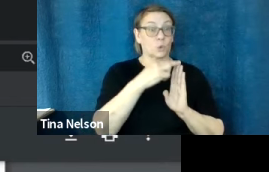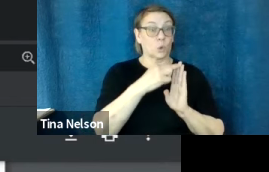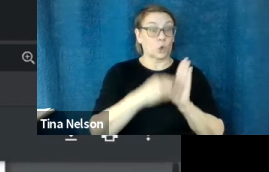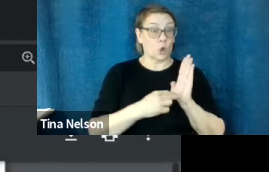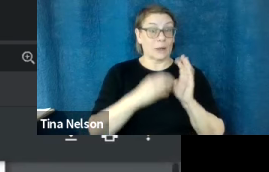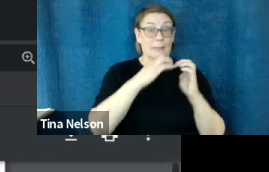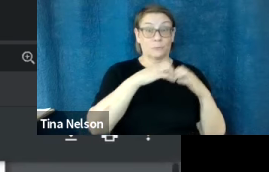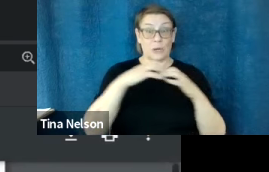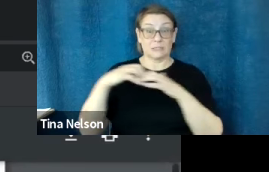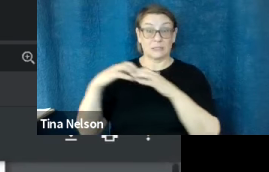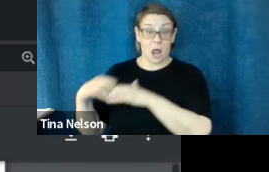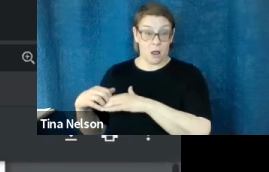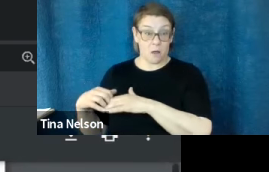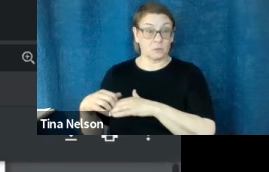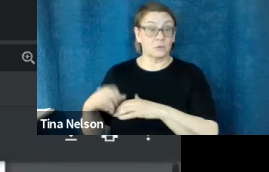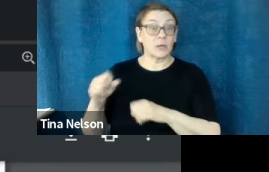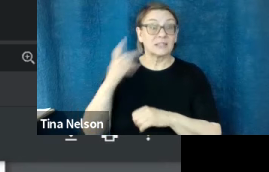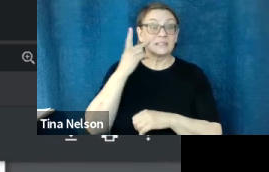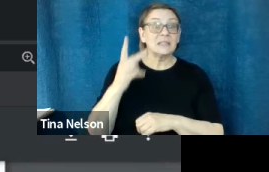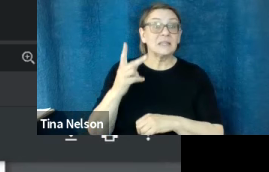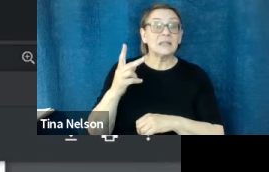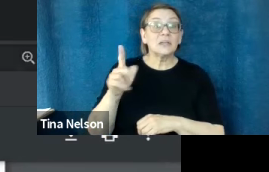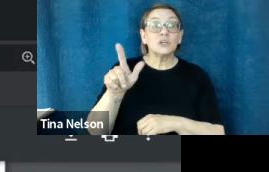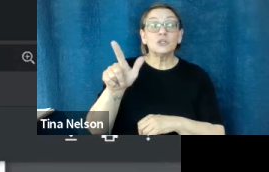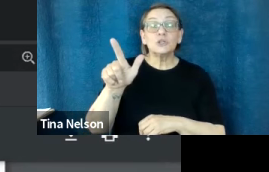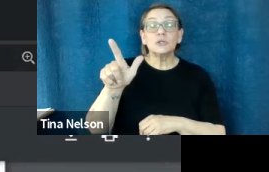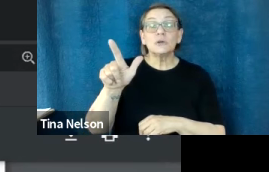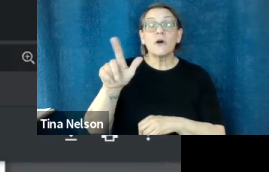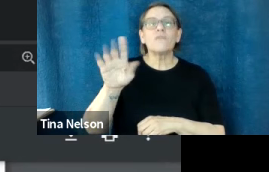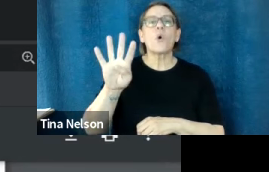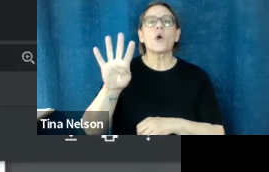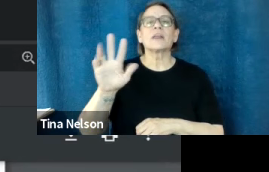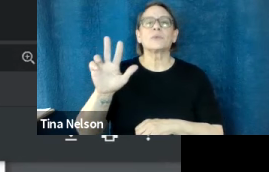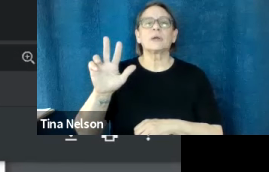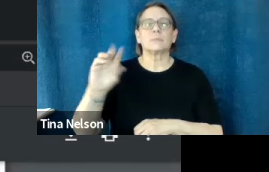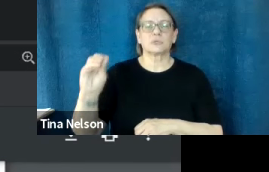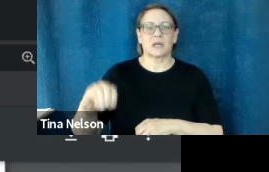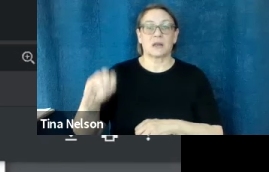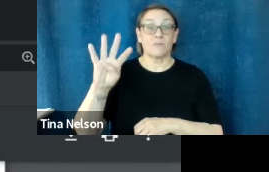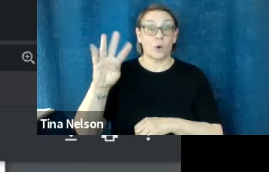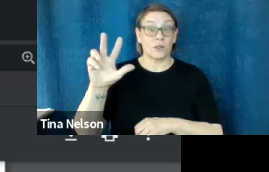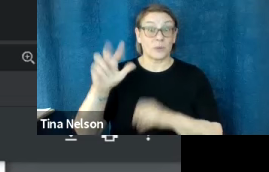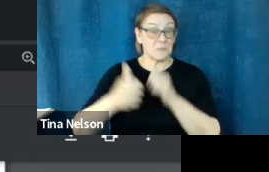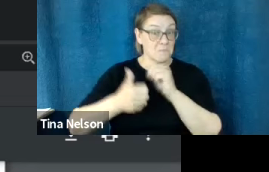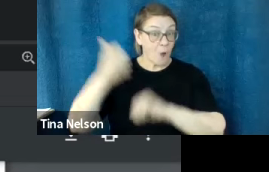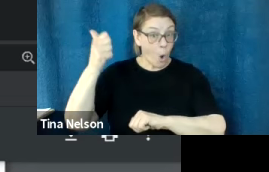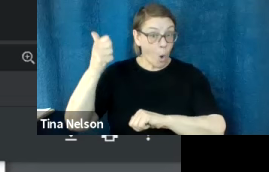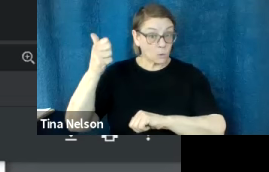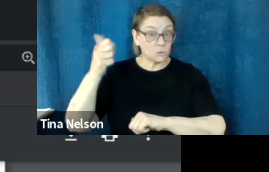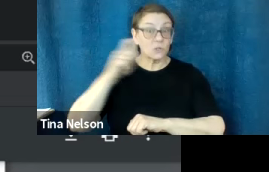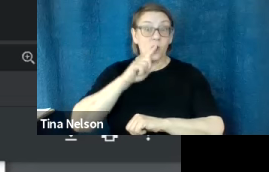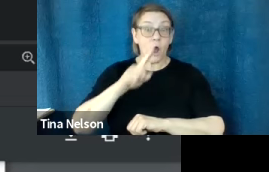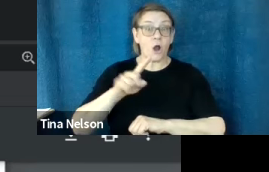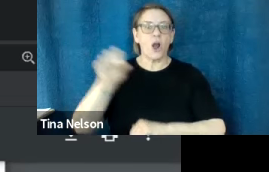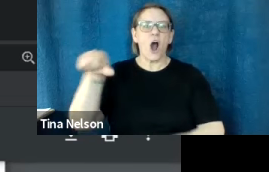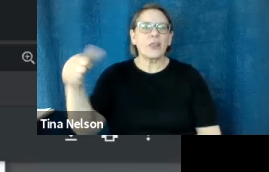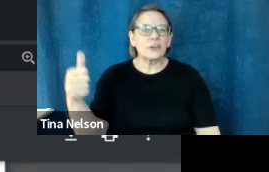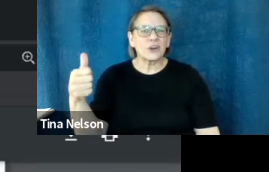breakdown in which 21, 43%, the majority, ironically enough, are other,